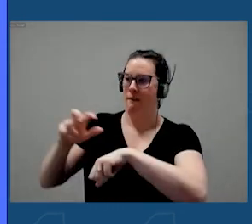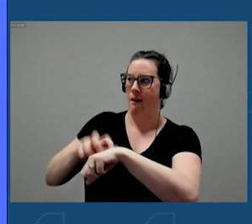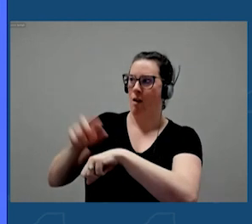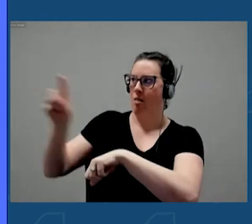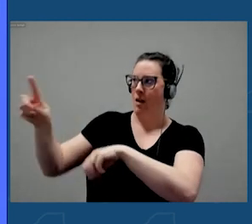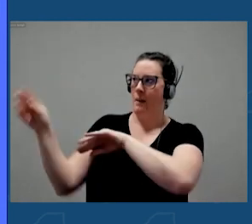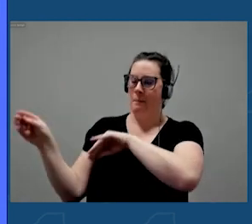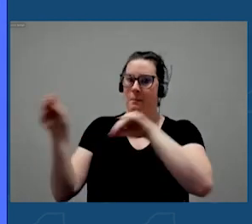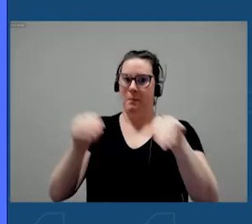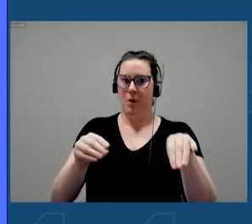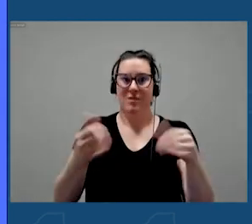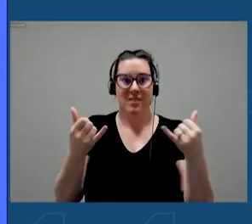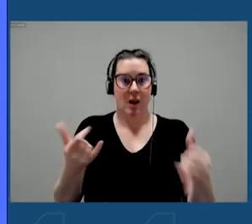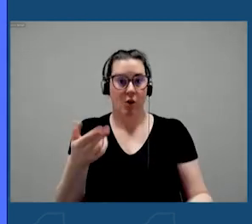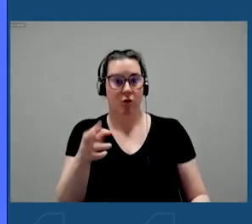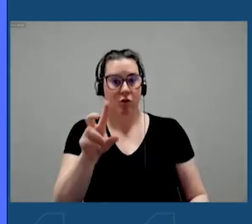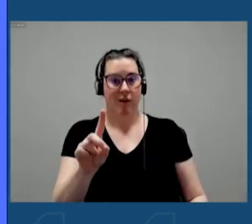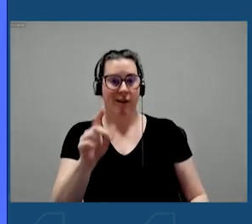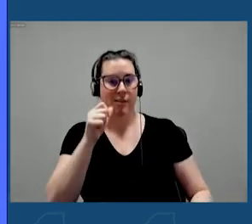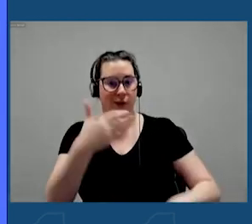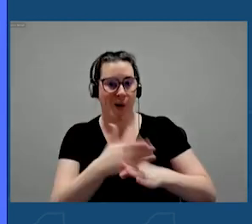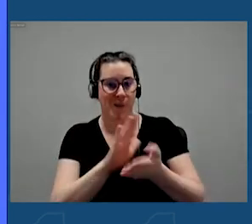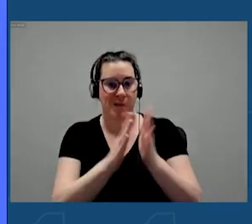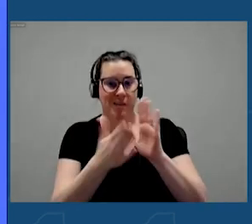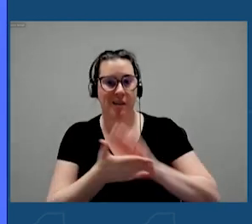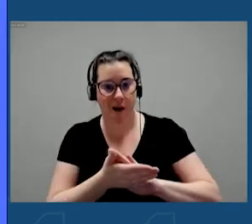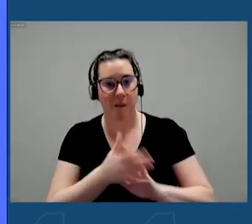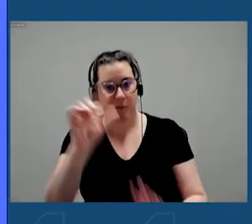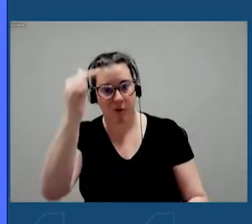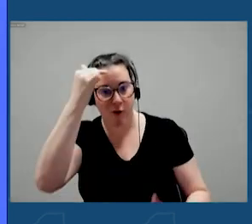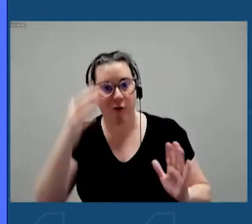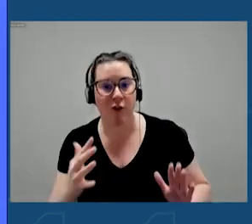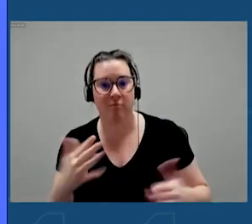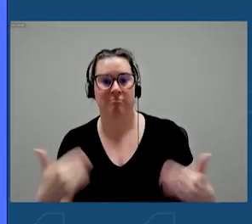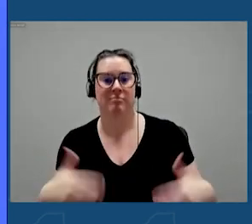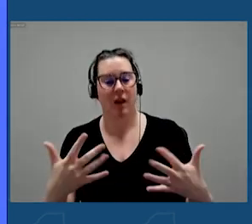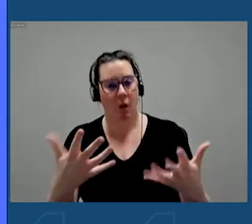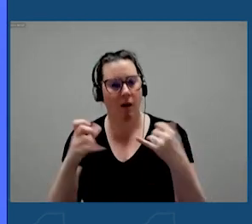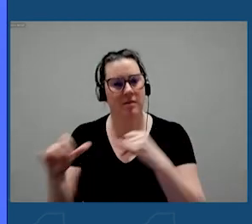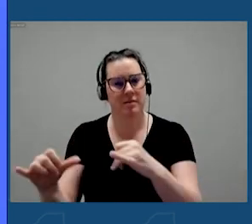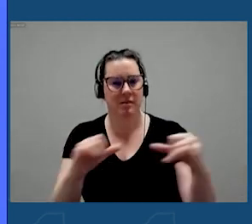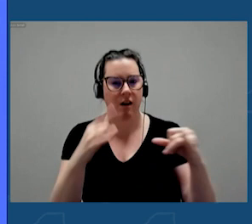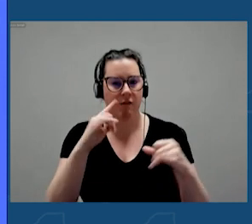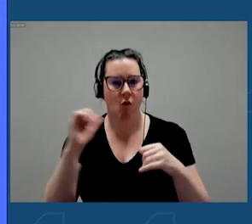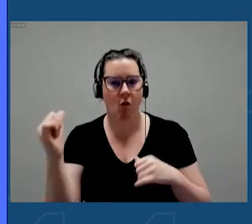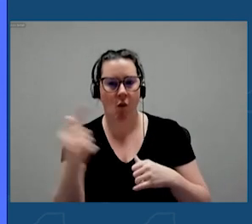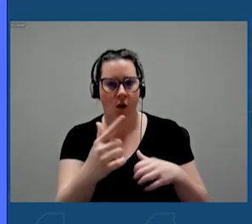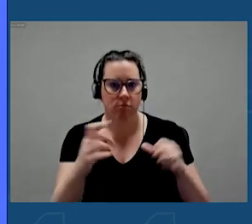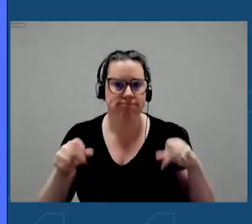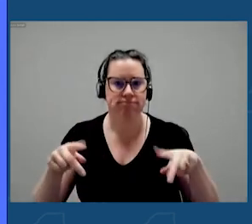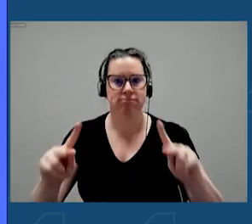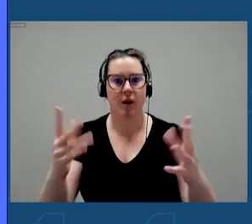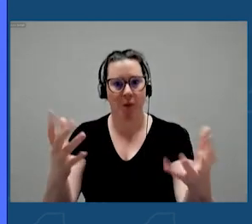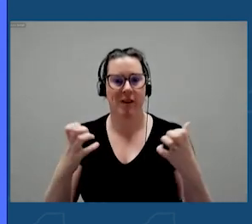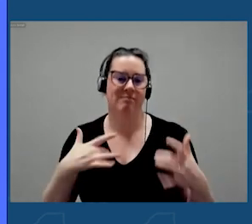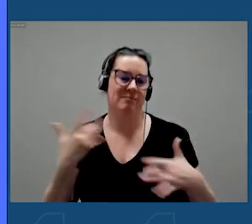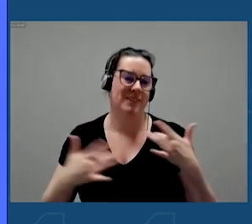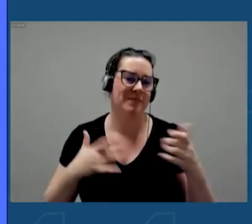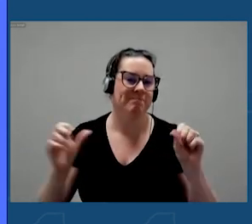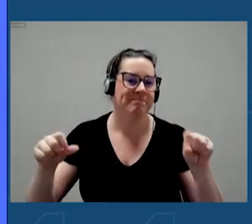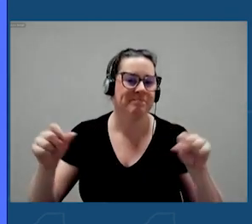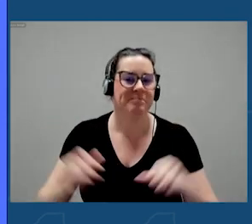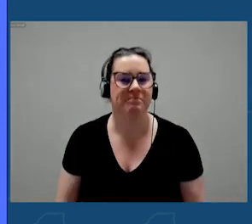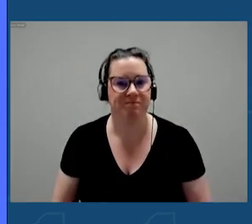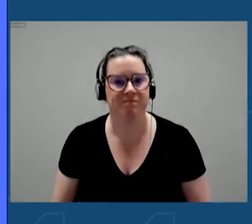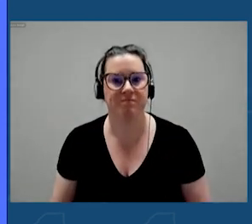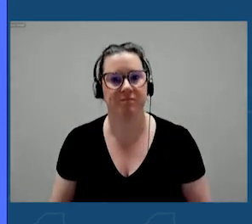daughter, granddaughter who can be a governor of New York. I want that same shot for every young person in New York State. I'm excited about it.